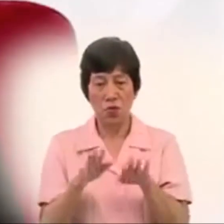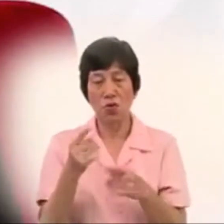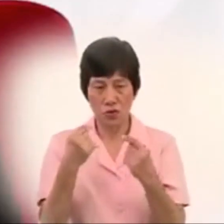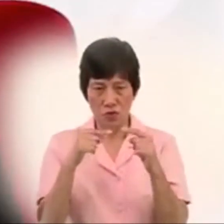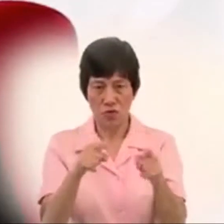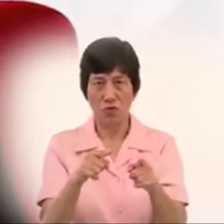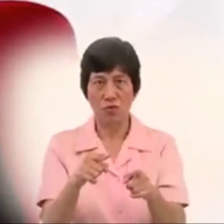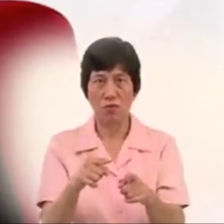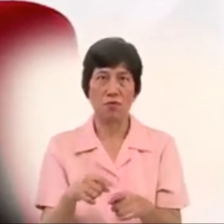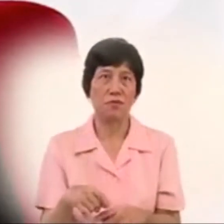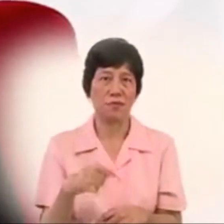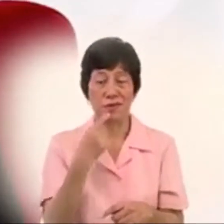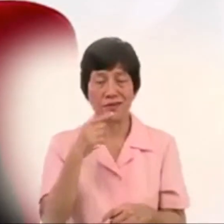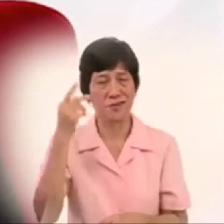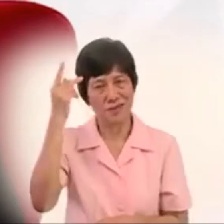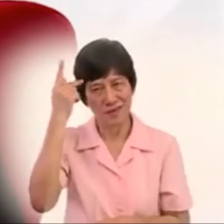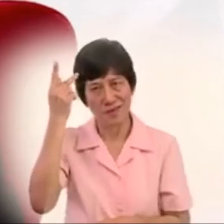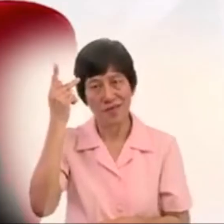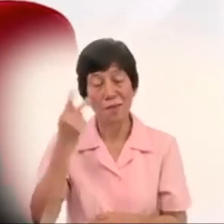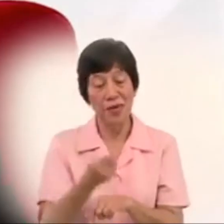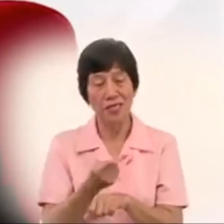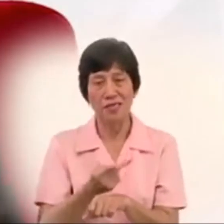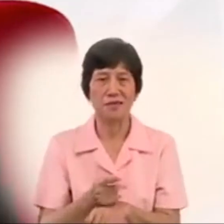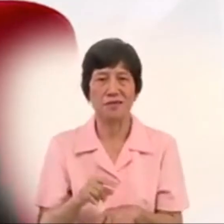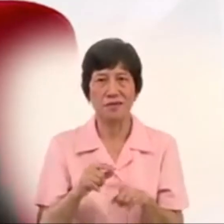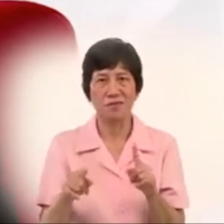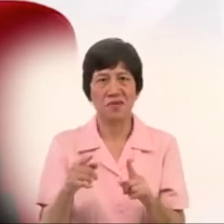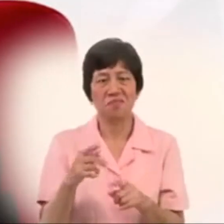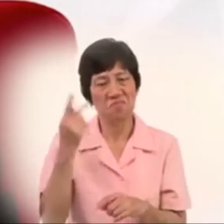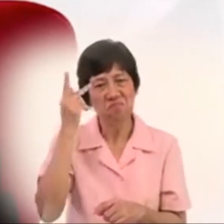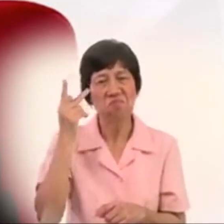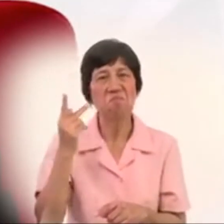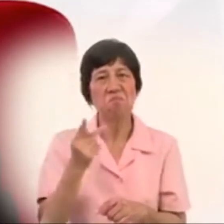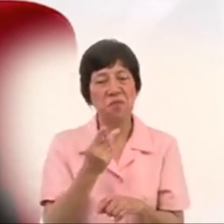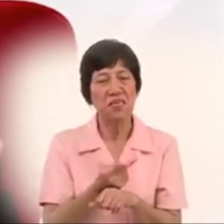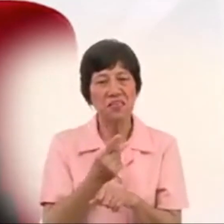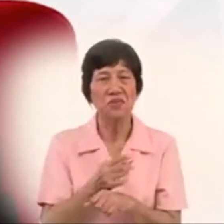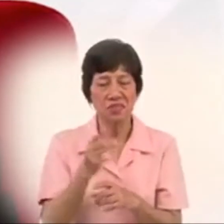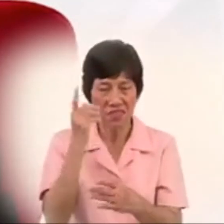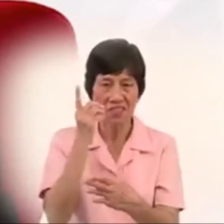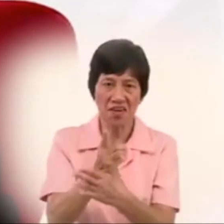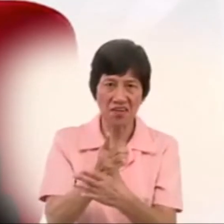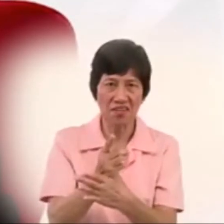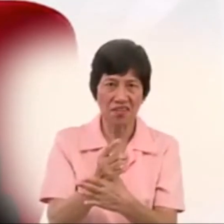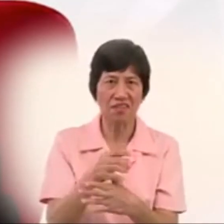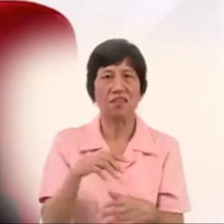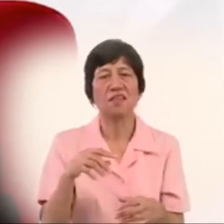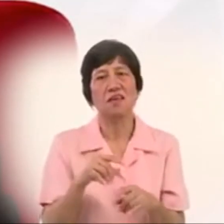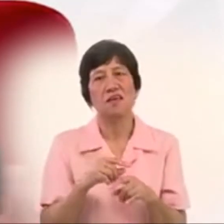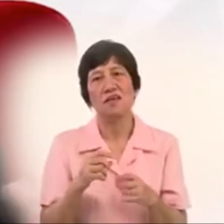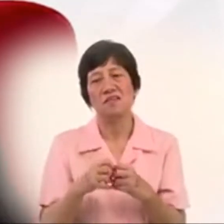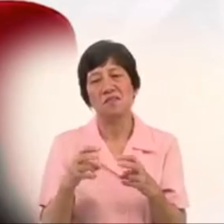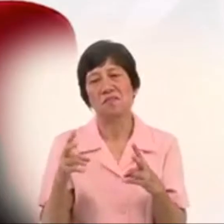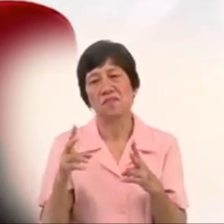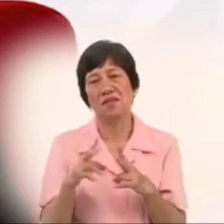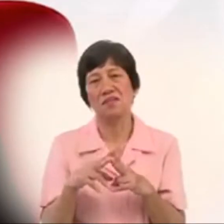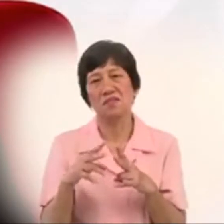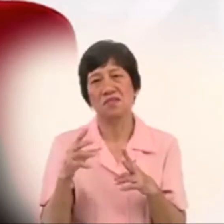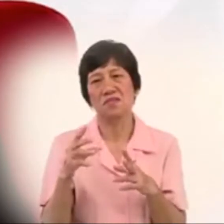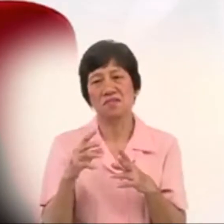But Peter got distracted. Instead of focusing on Jesus who looks like a ghost,